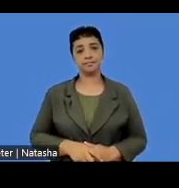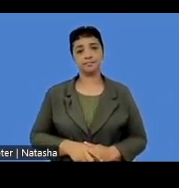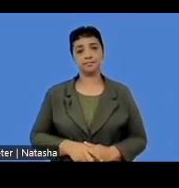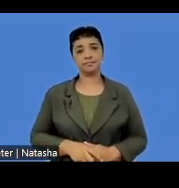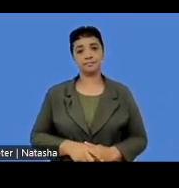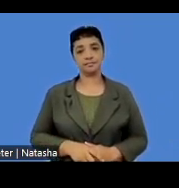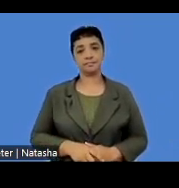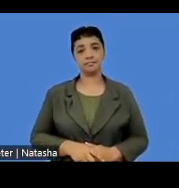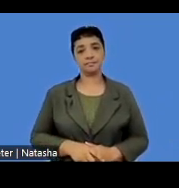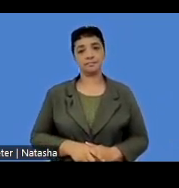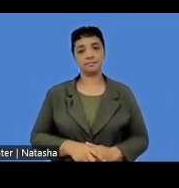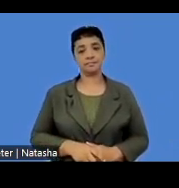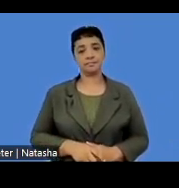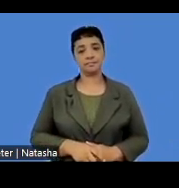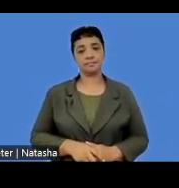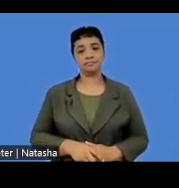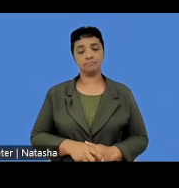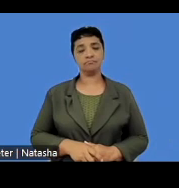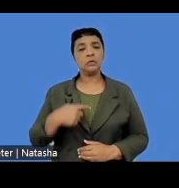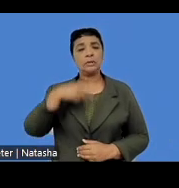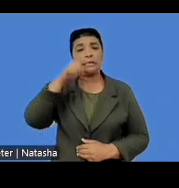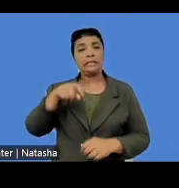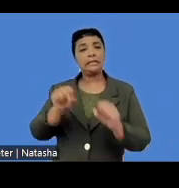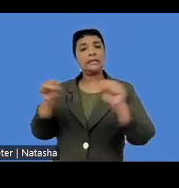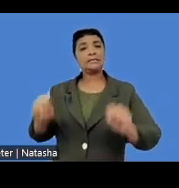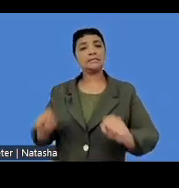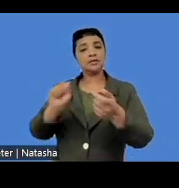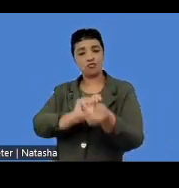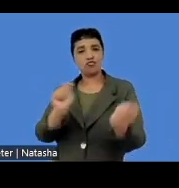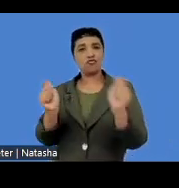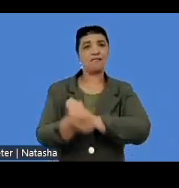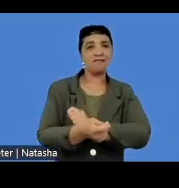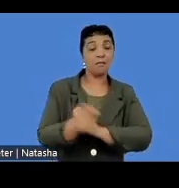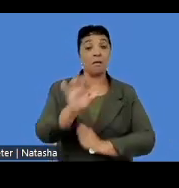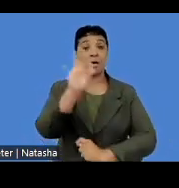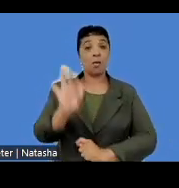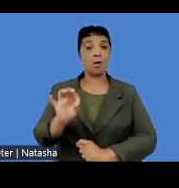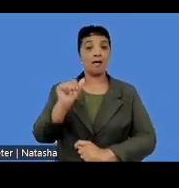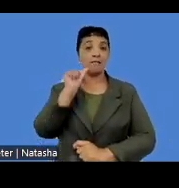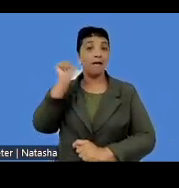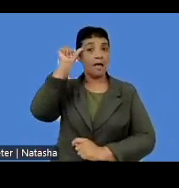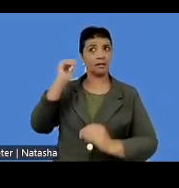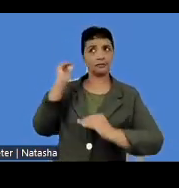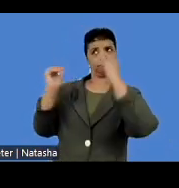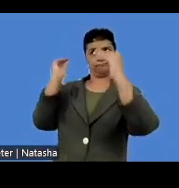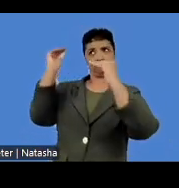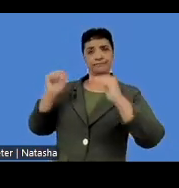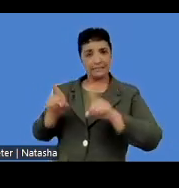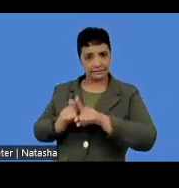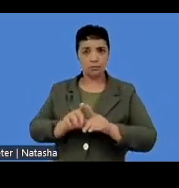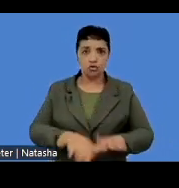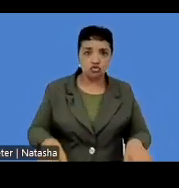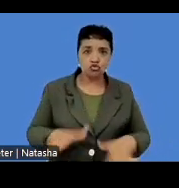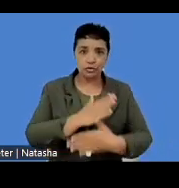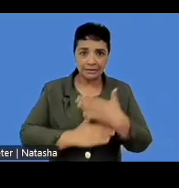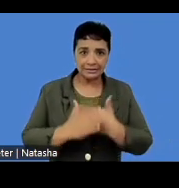reform our system of care, both for adults with disabilities, but also for children with